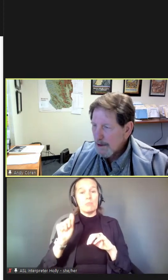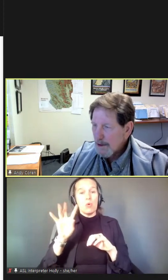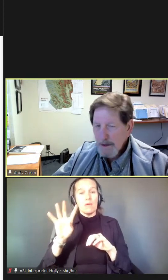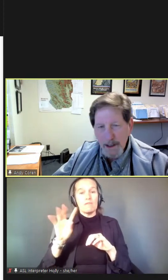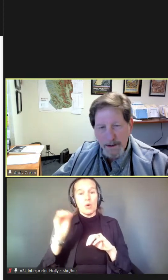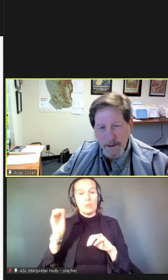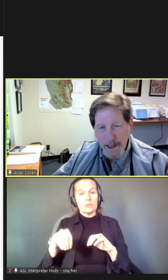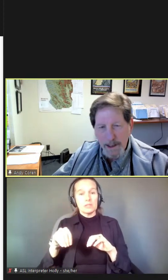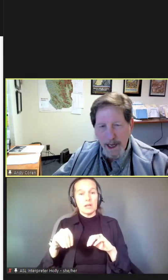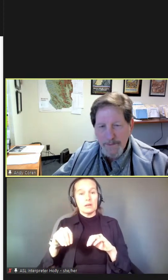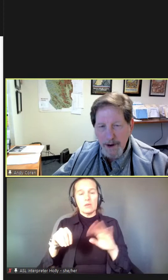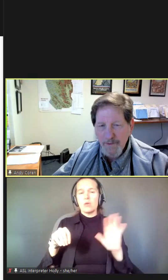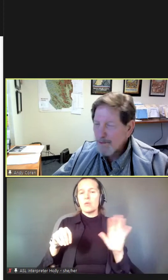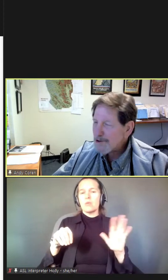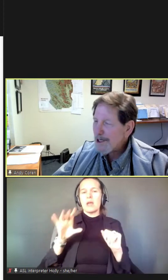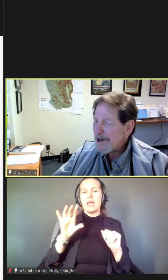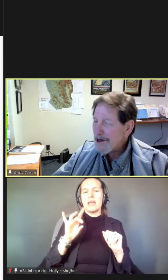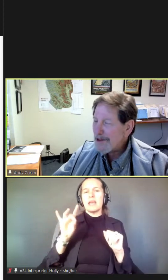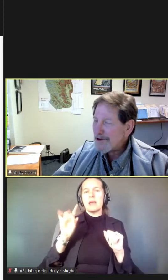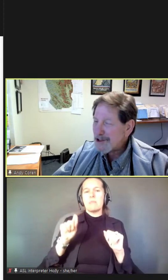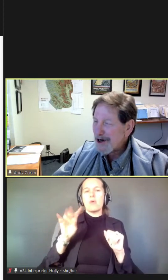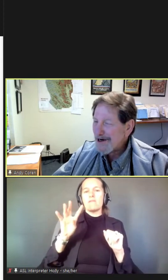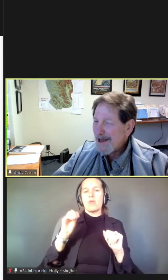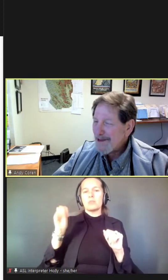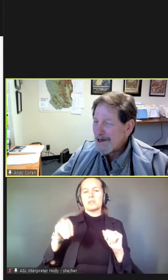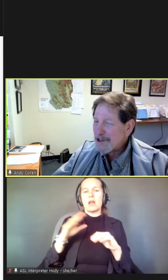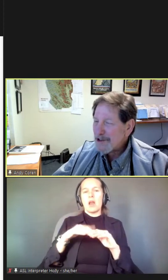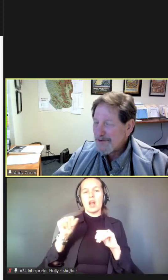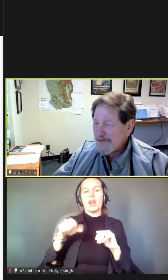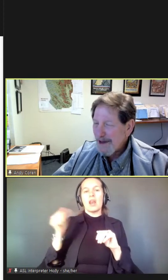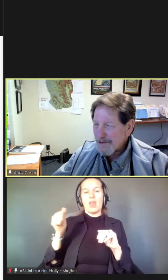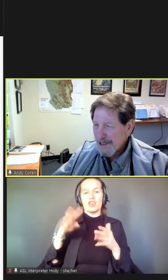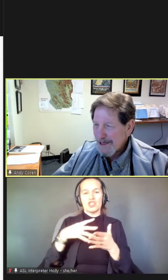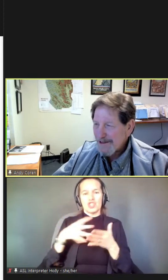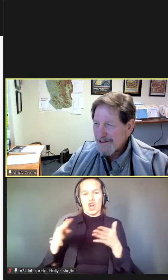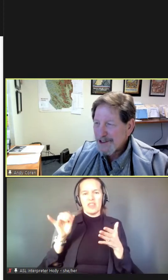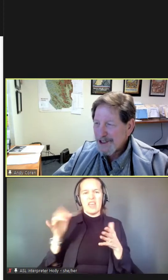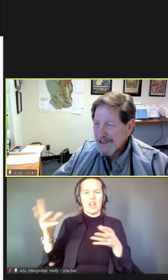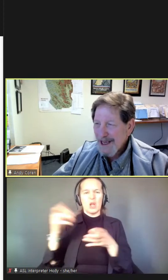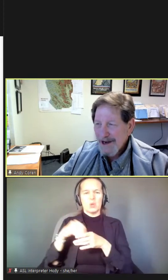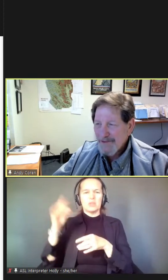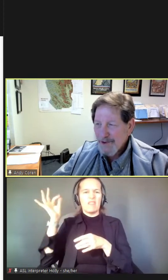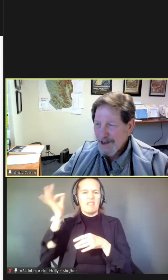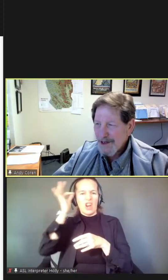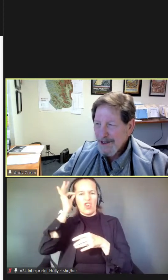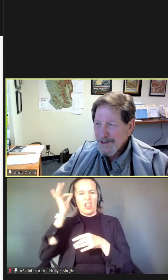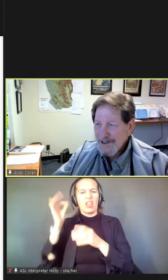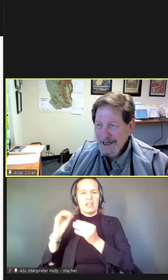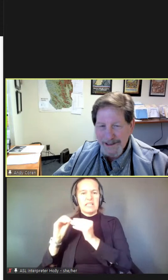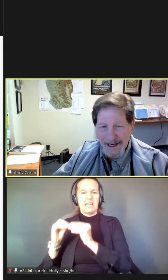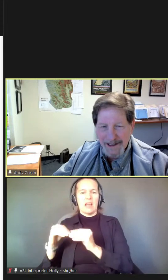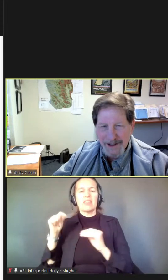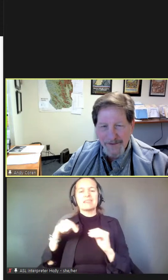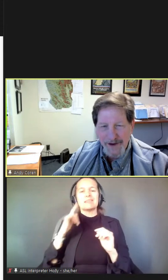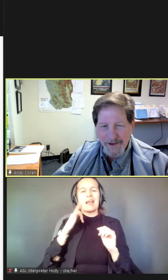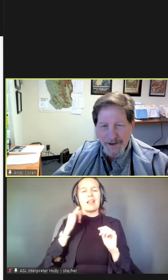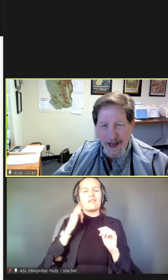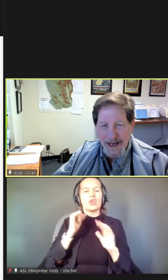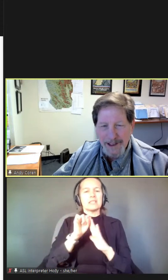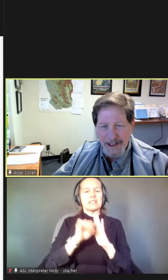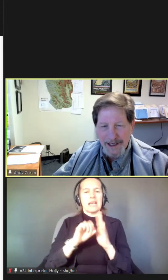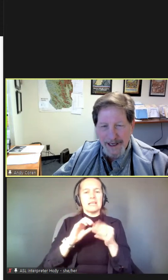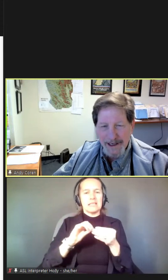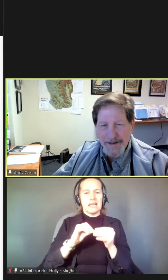88.4%. Well, 88.4% on another chart that includes the federal data. This is just the California state data. So the